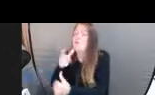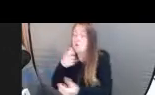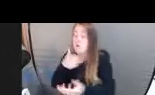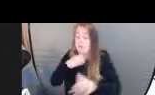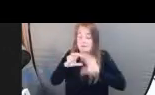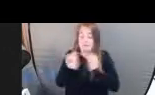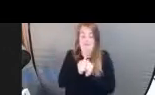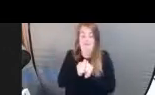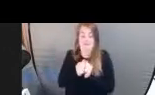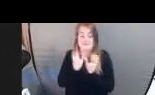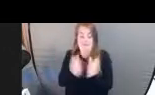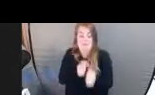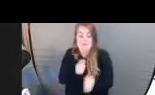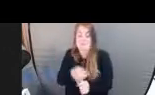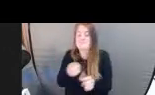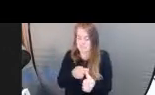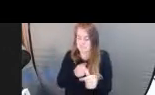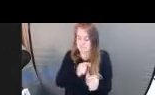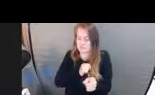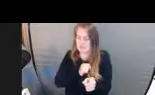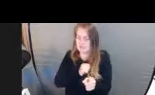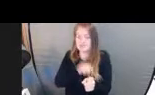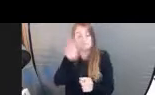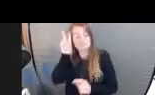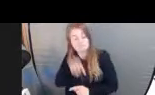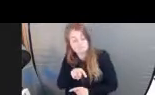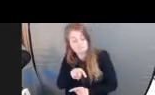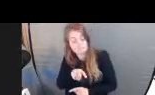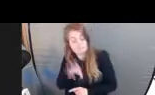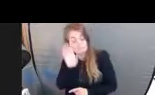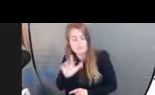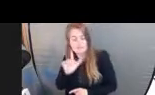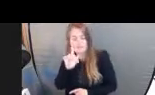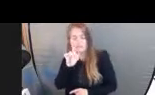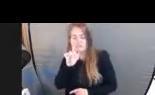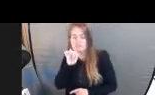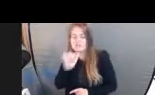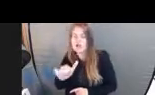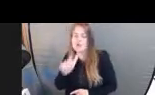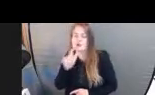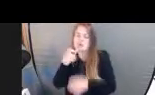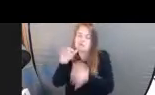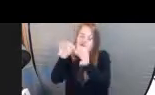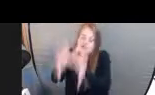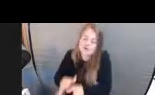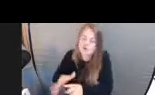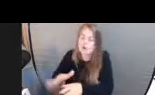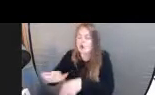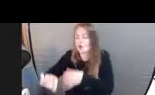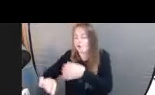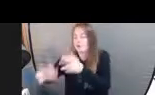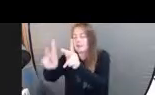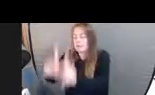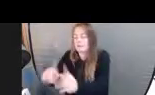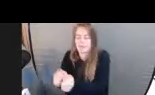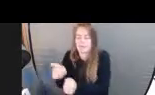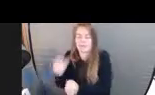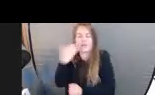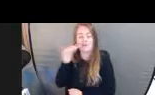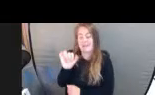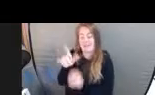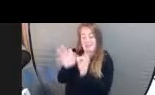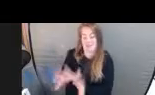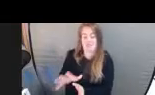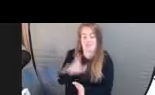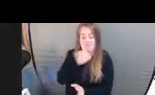to first. Don't look at look at them and not their attendant or the interpreter. I know with things like ASL interpreters,